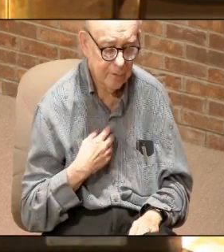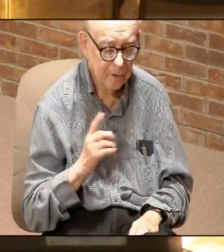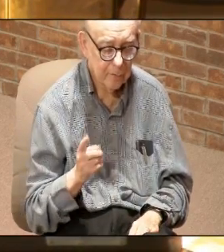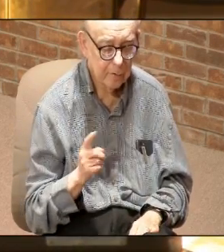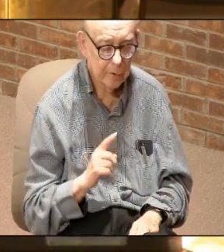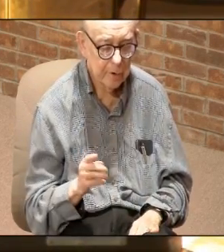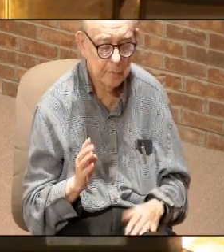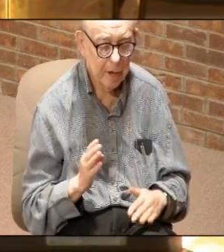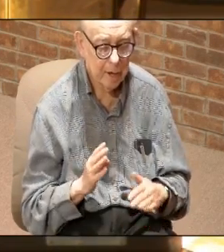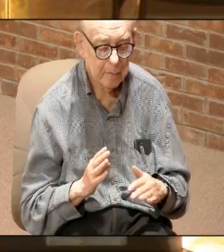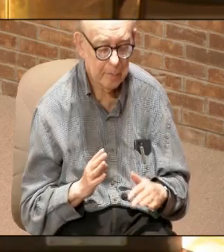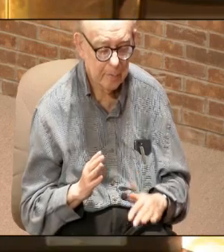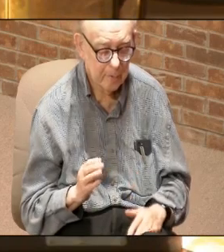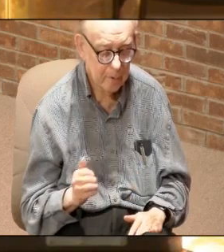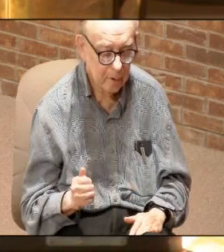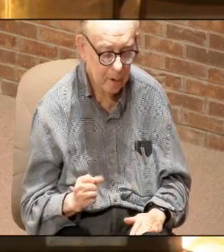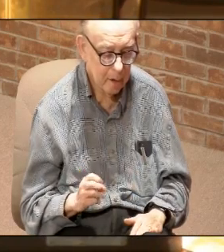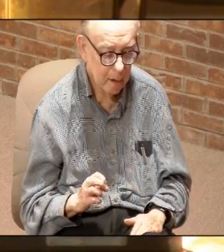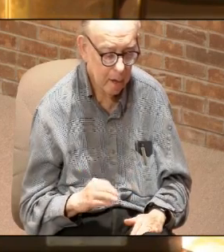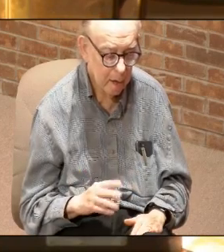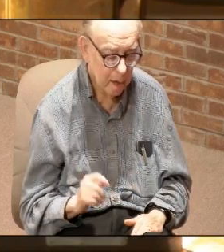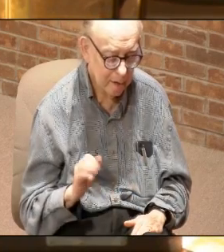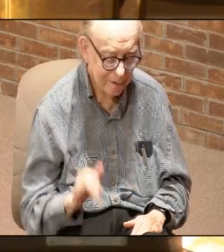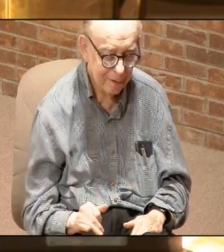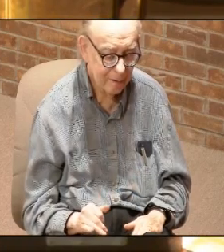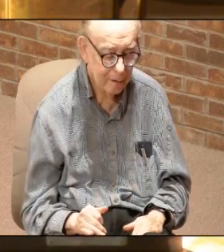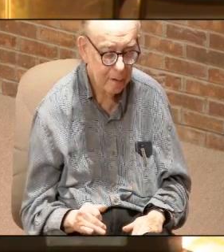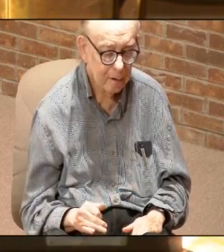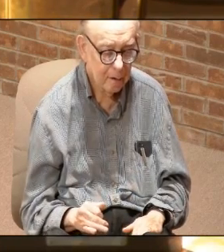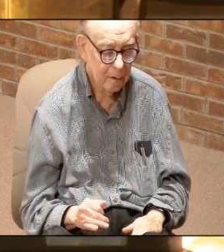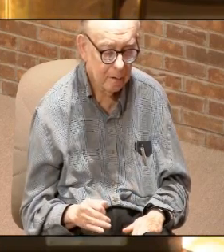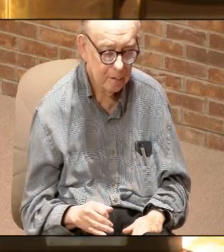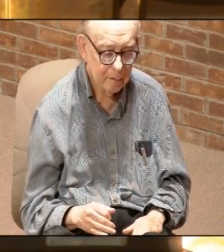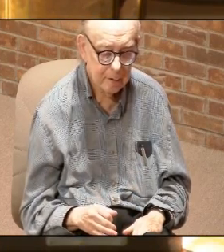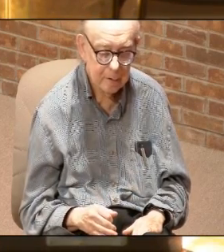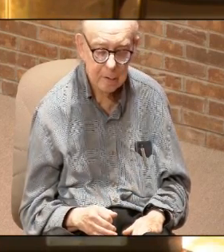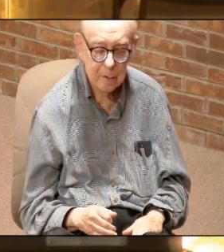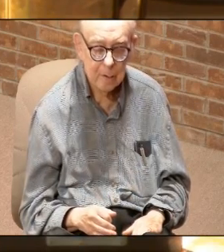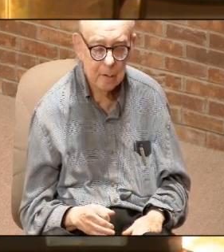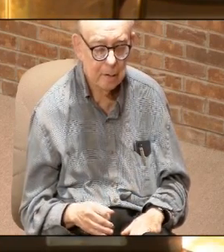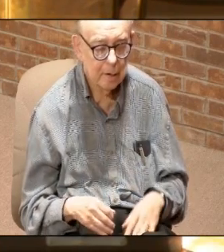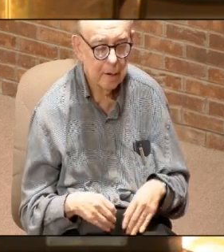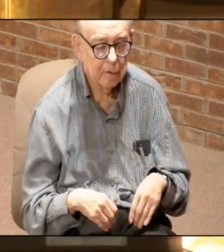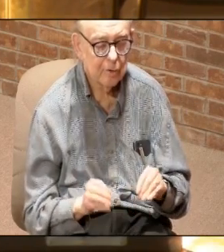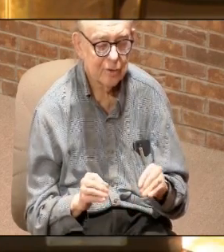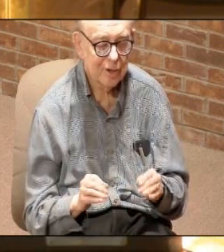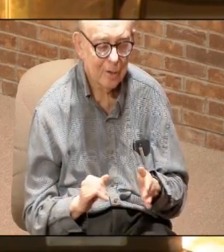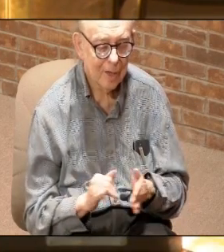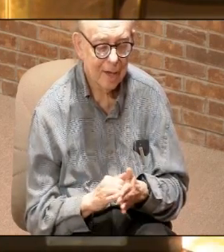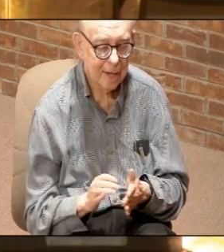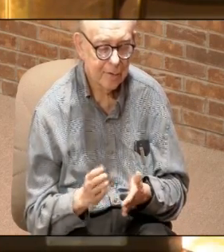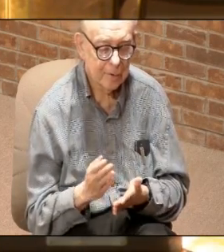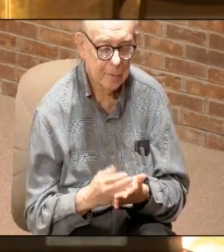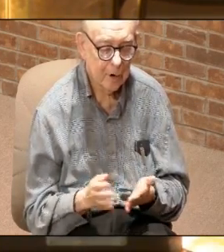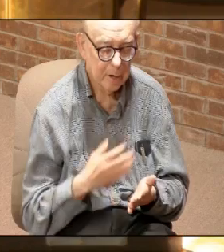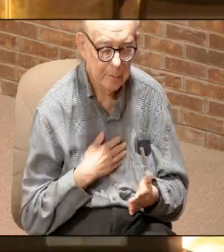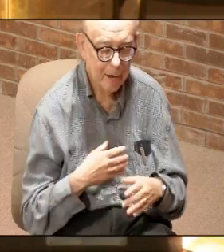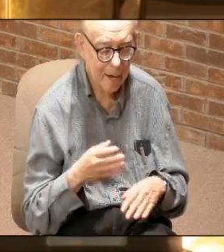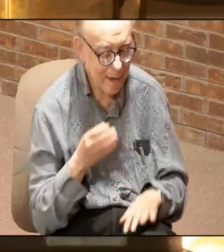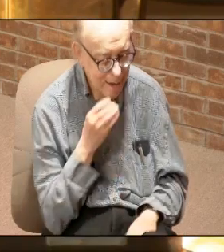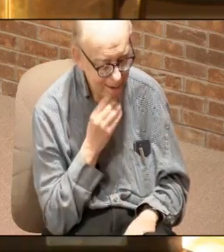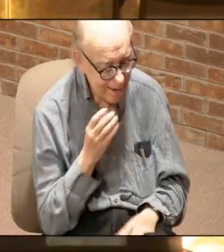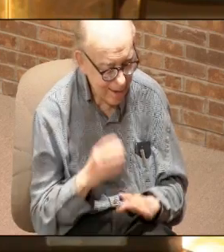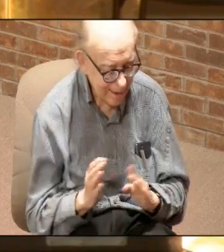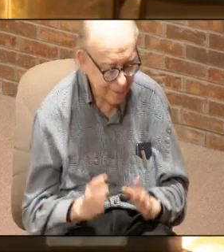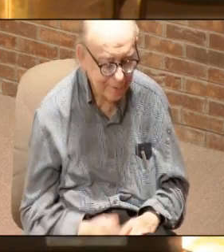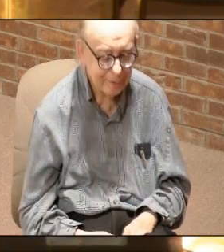basement, you know, and it'll stay there, and I'll probably sell it as part of the house. You know,